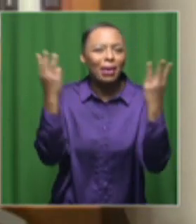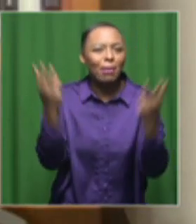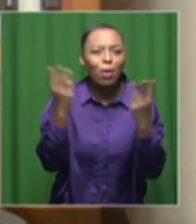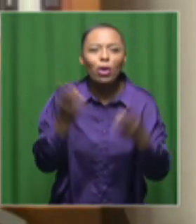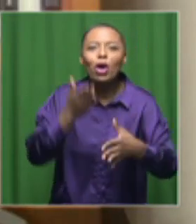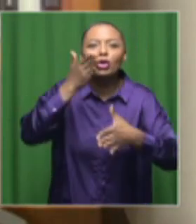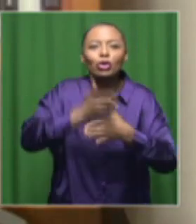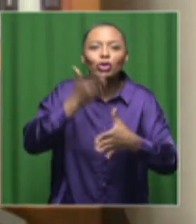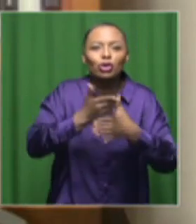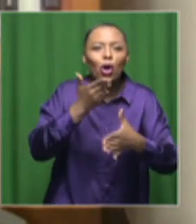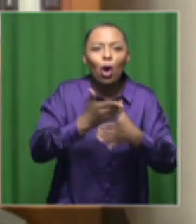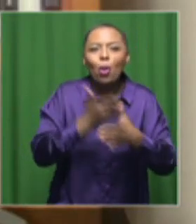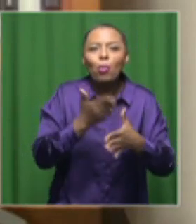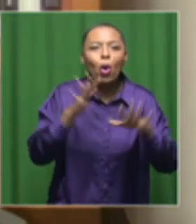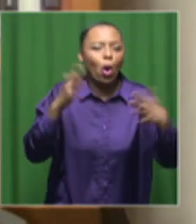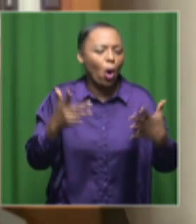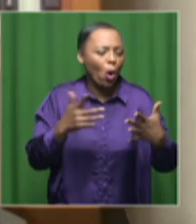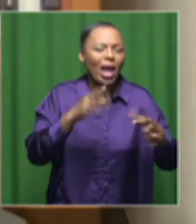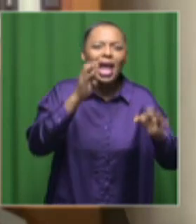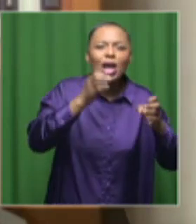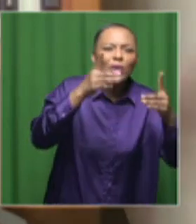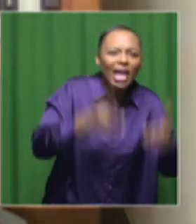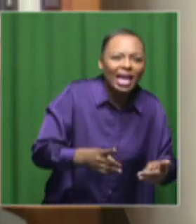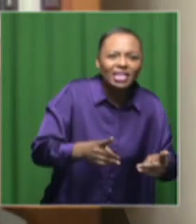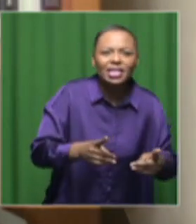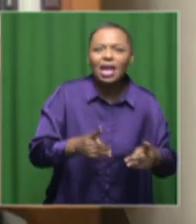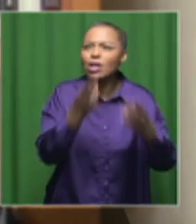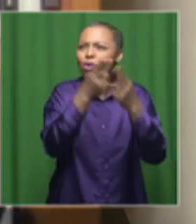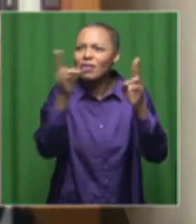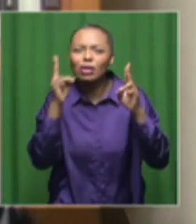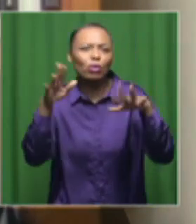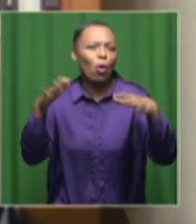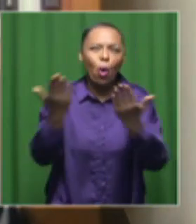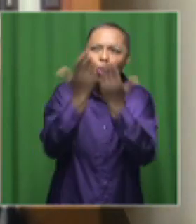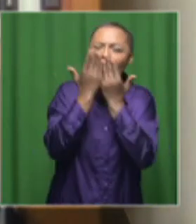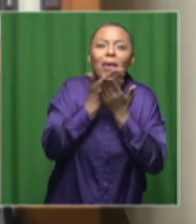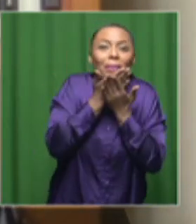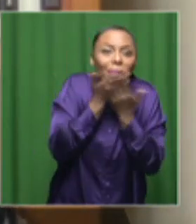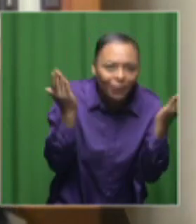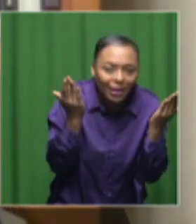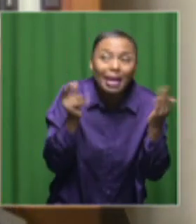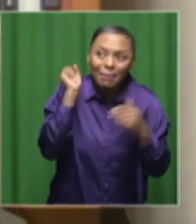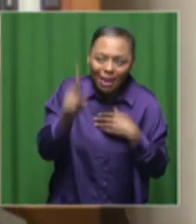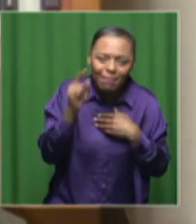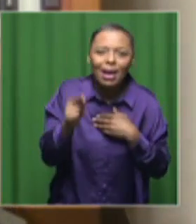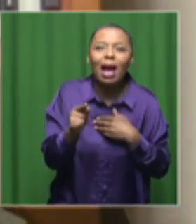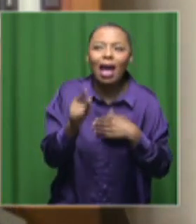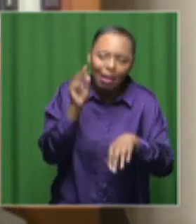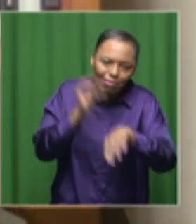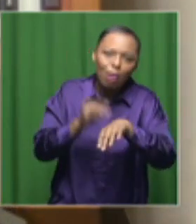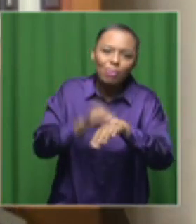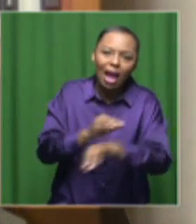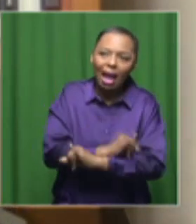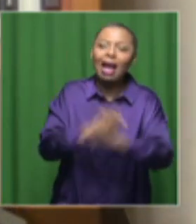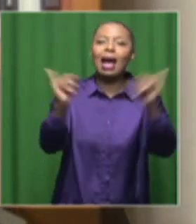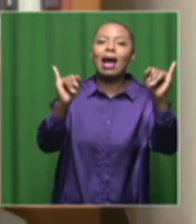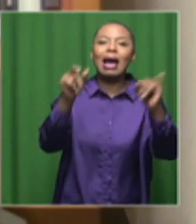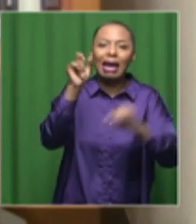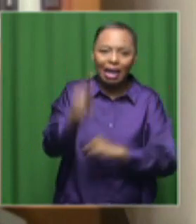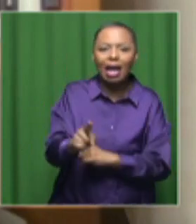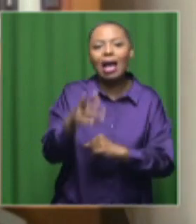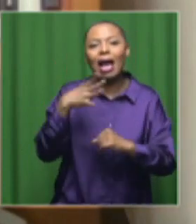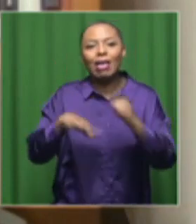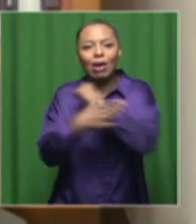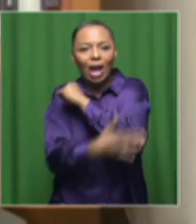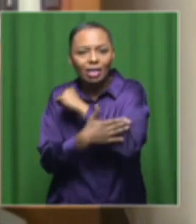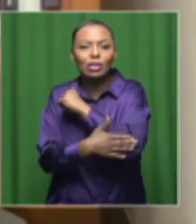employment, education, or training. This is the type of statistics that, cause revolutions in other countries. And we have to get